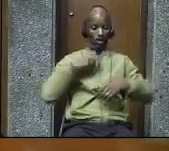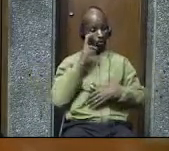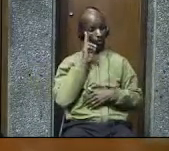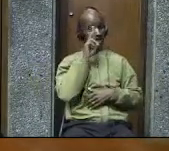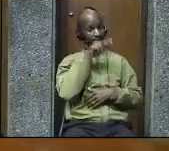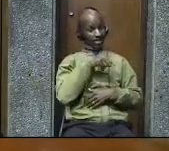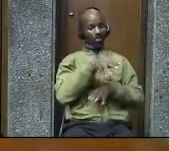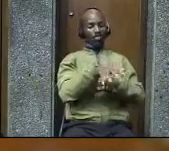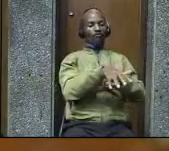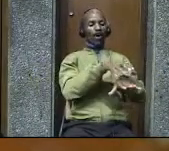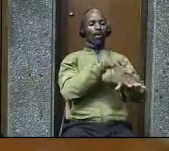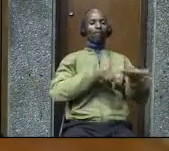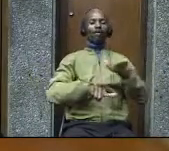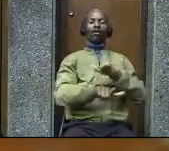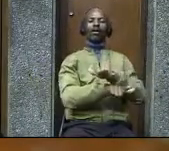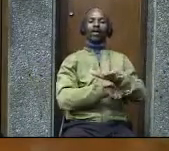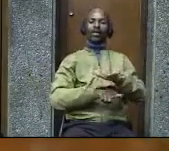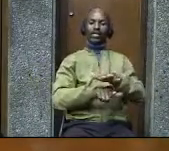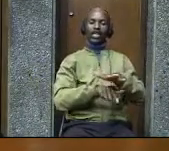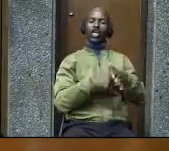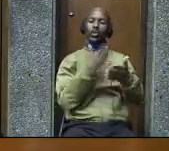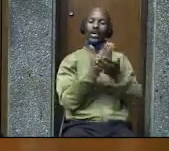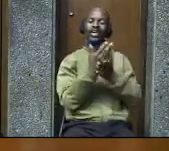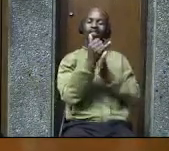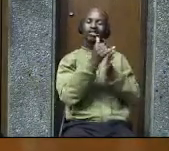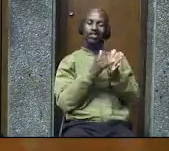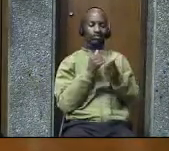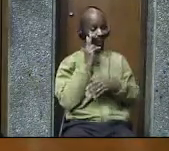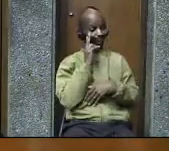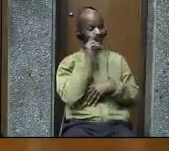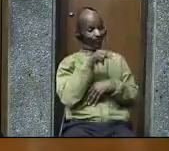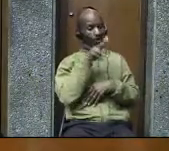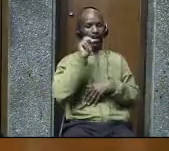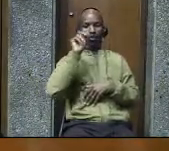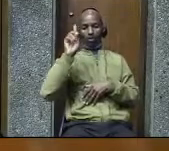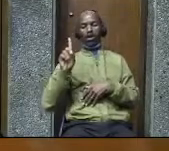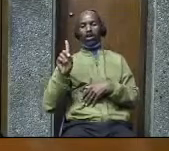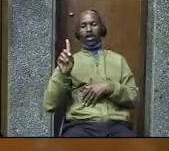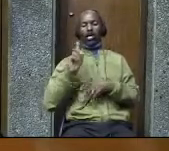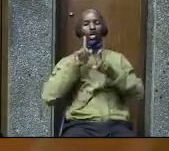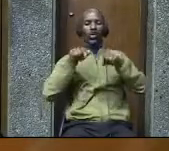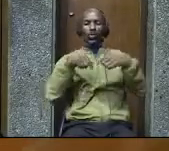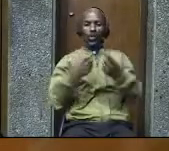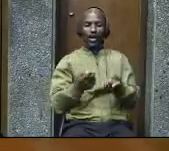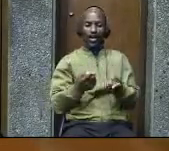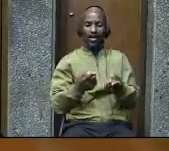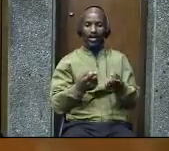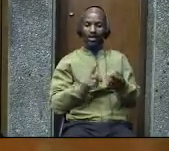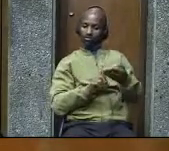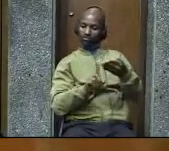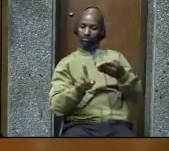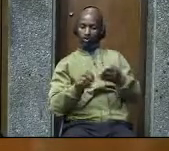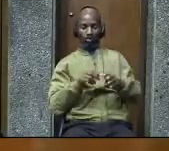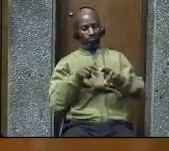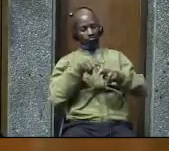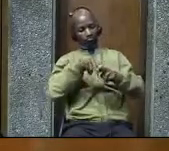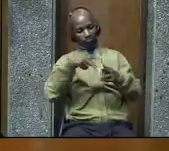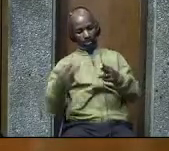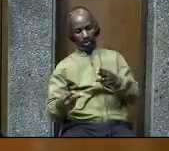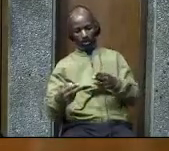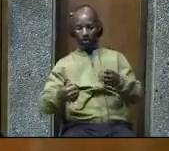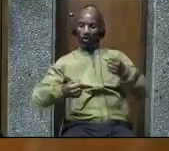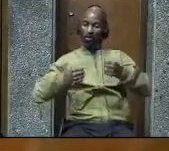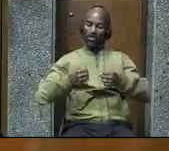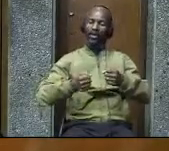the farmlands. You can just stay on the N1. You can't even get out of the car because